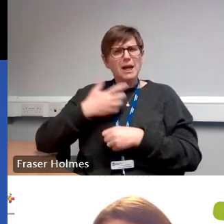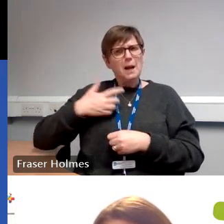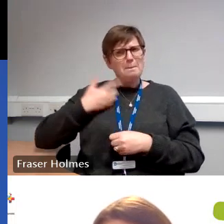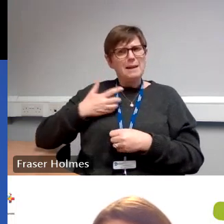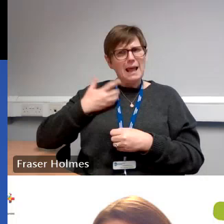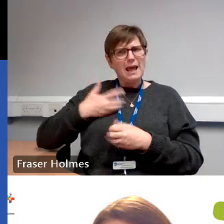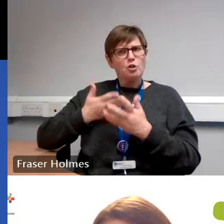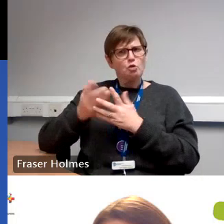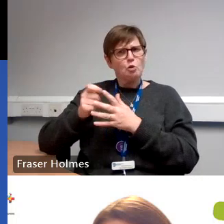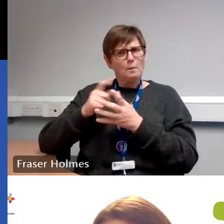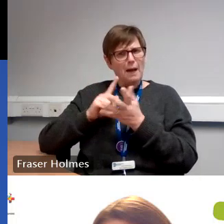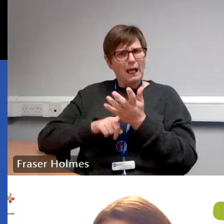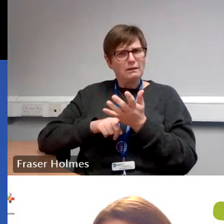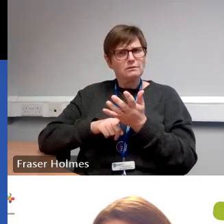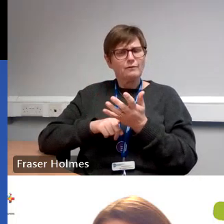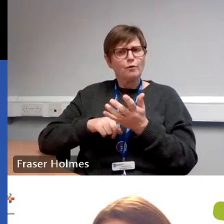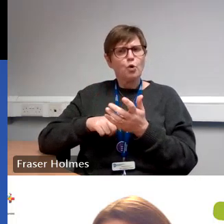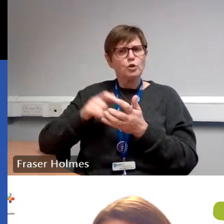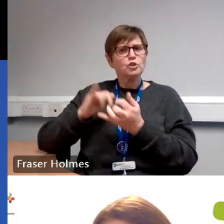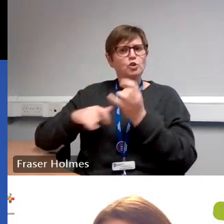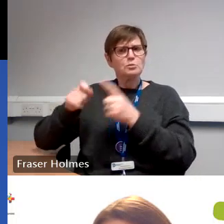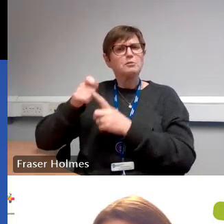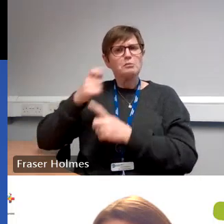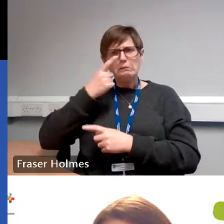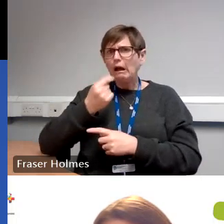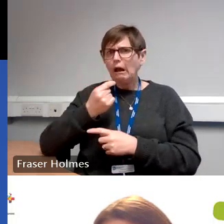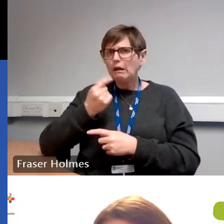can't they, about social prescribing?